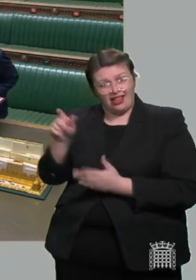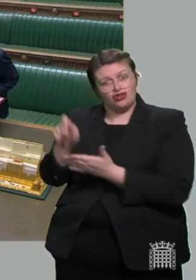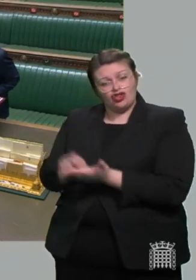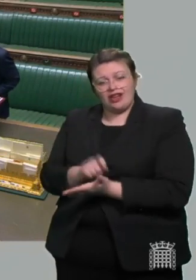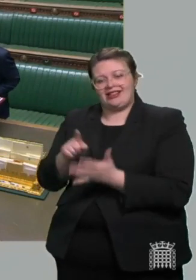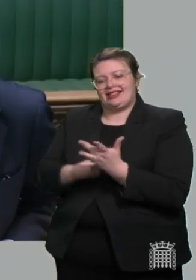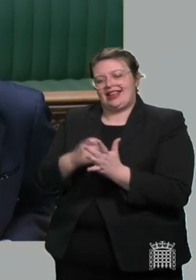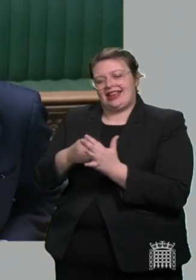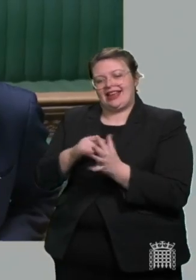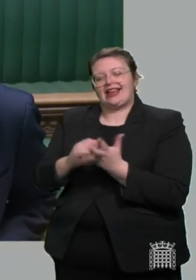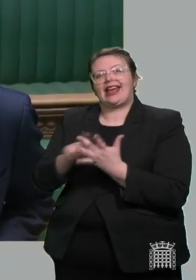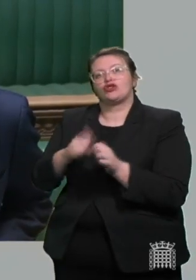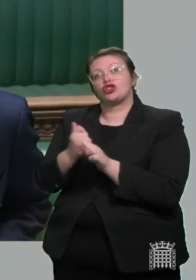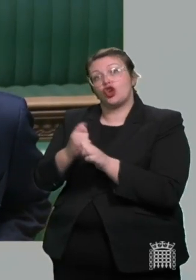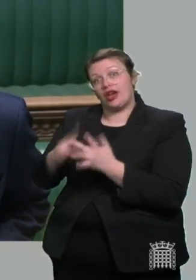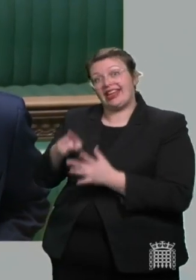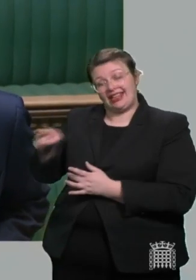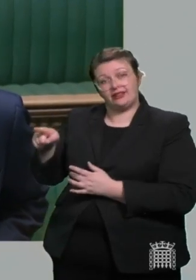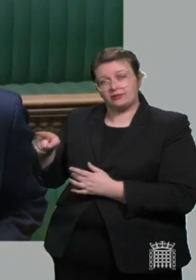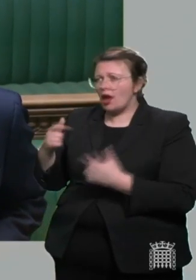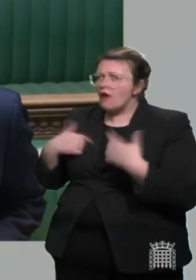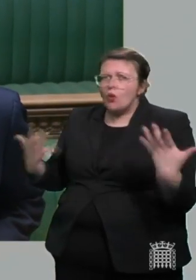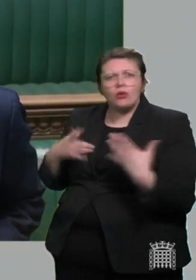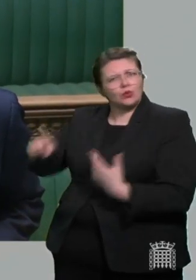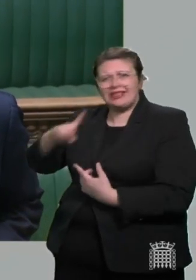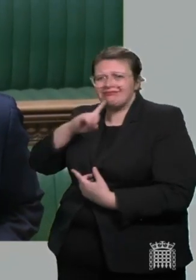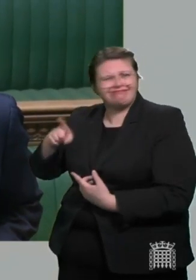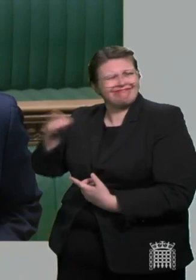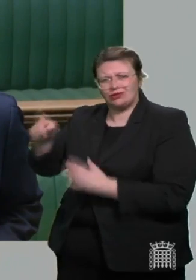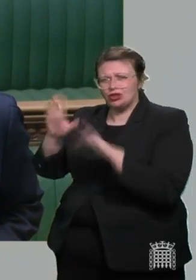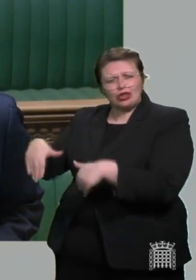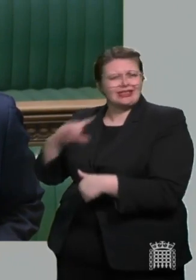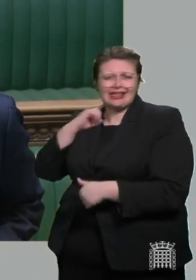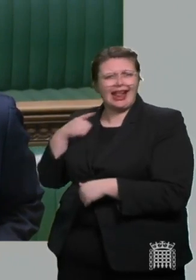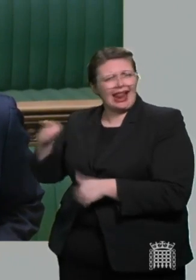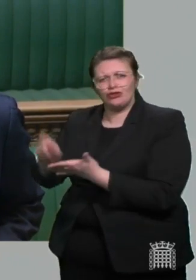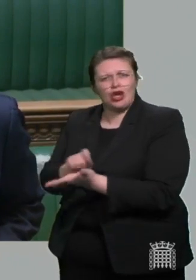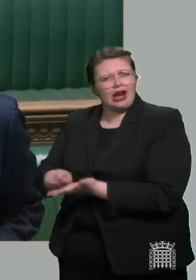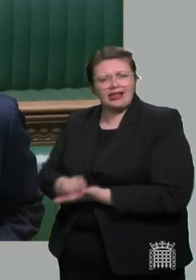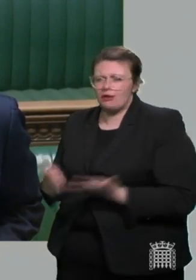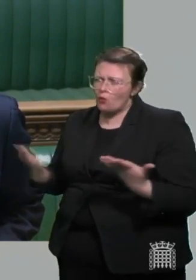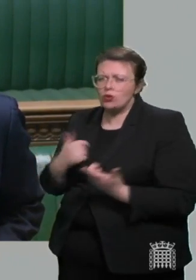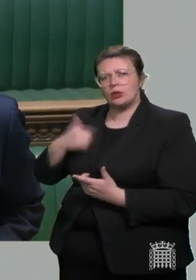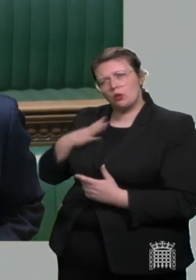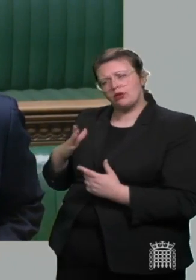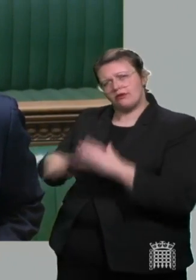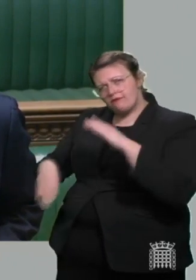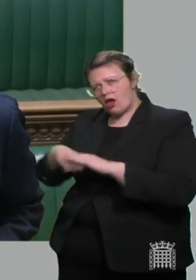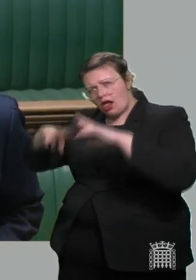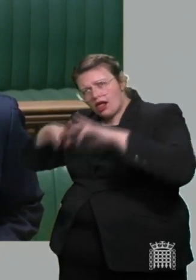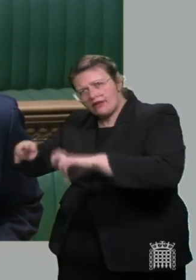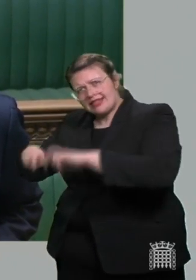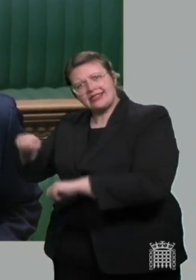condemn the murder of Jamal Khashoggi. We continue to call for a full investigation into the causes